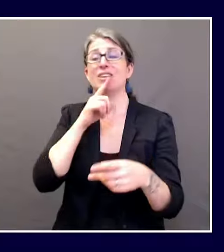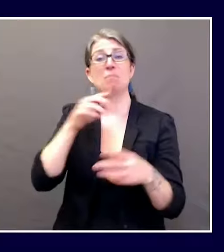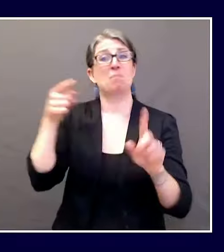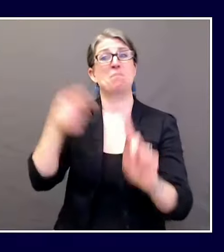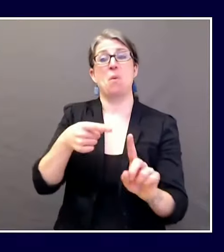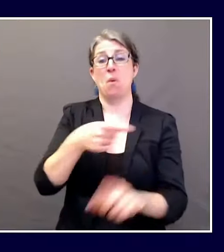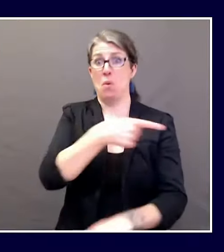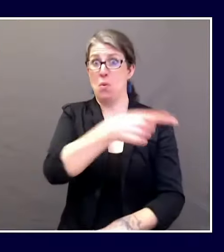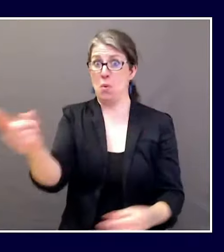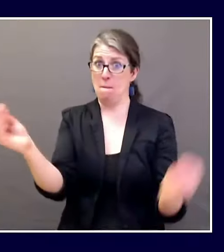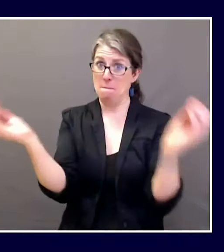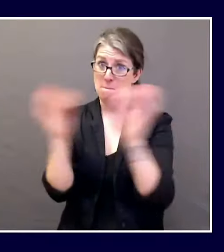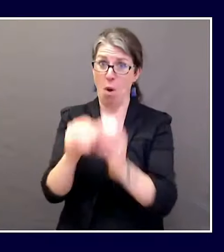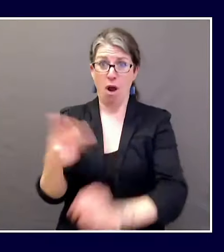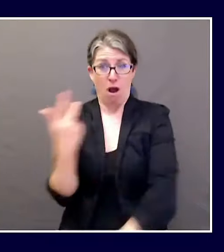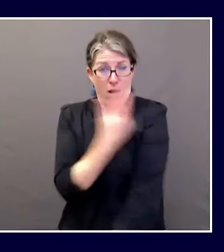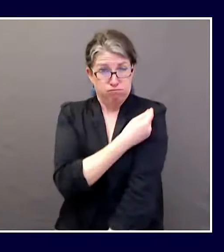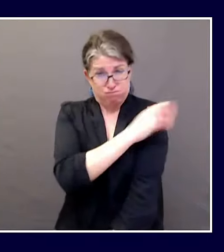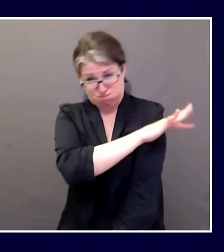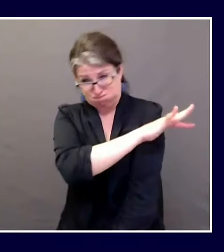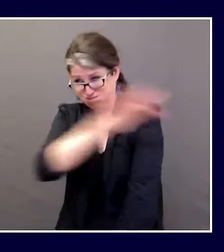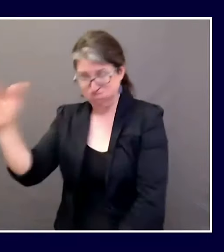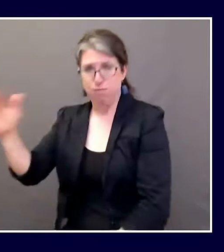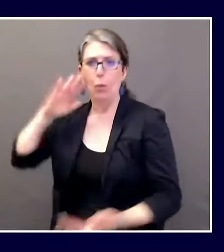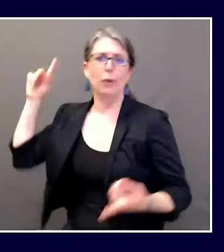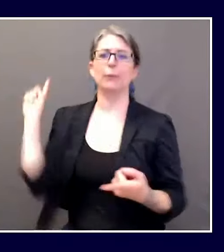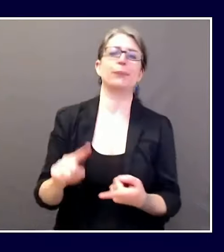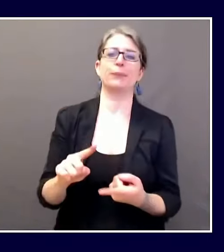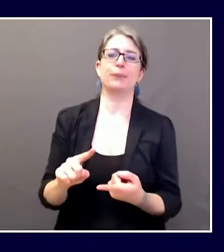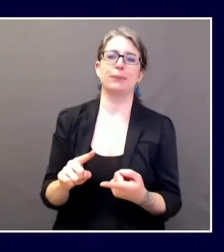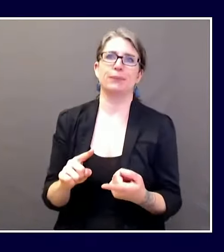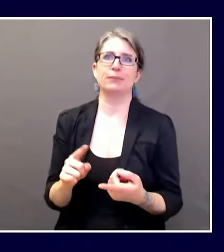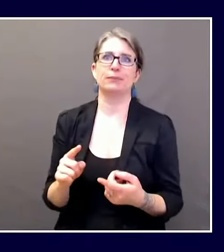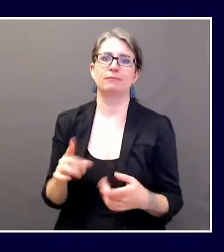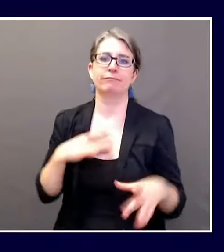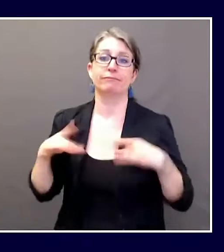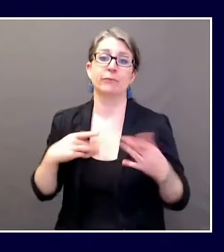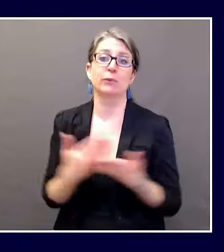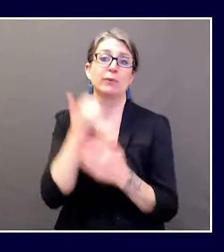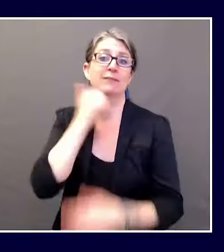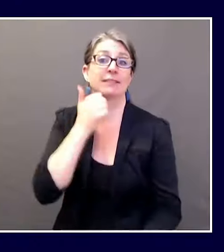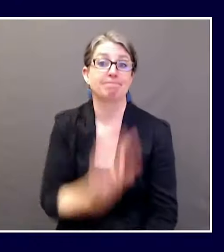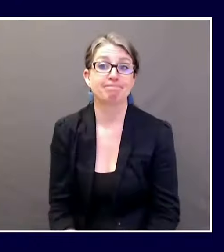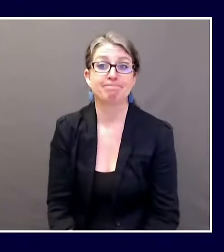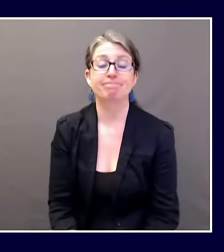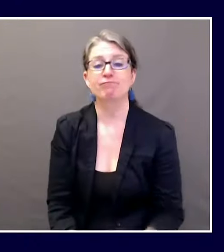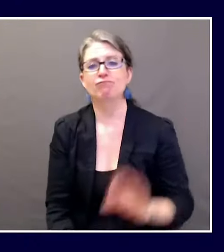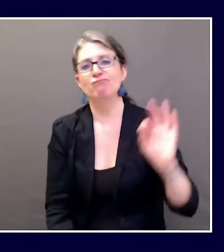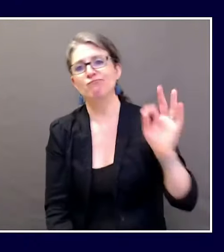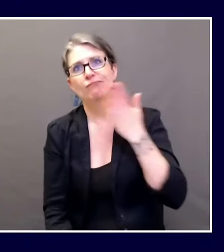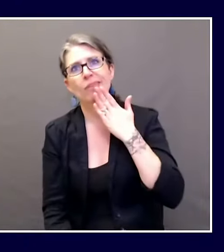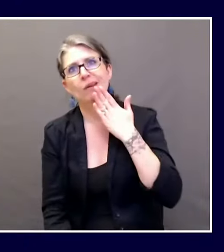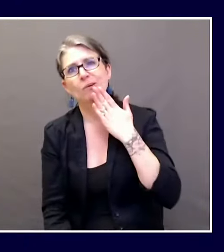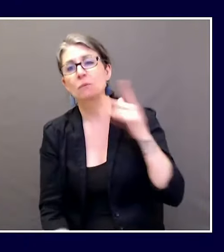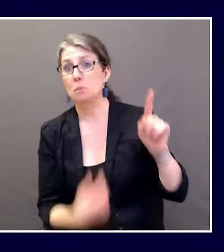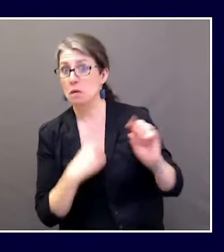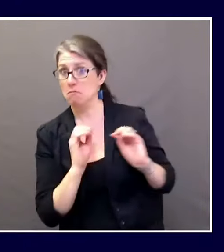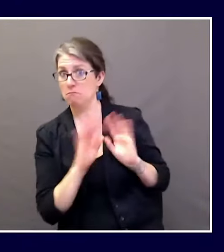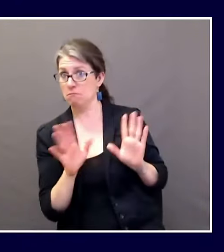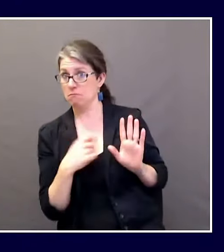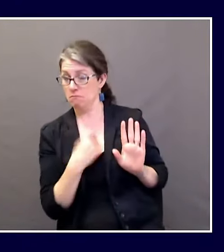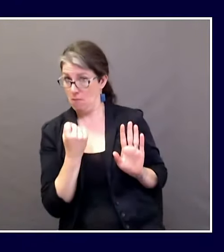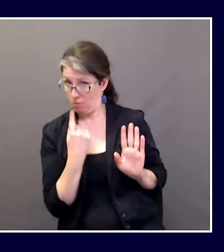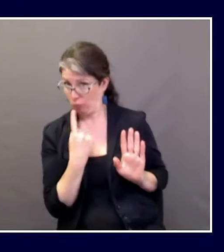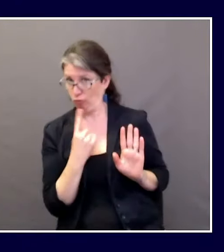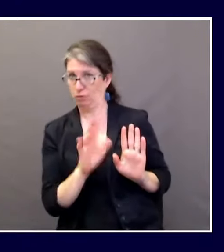Okay, great. So if we have most of the coverages of folks who are older